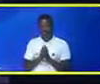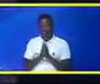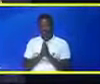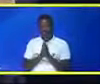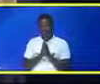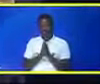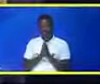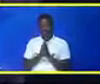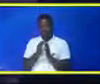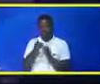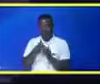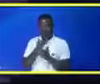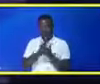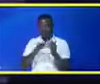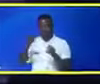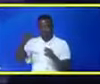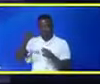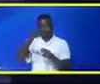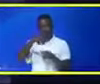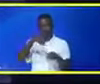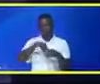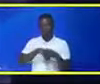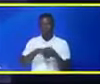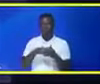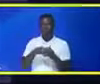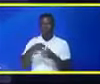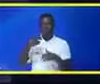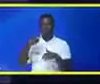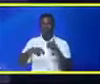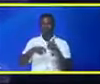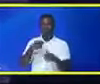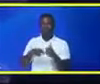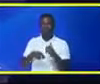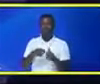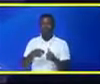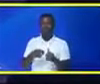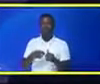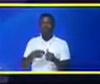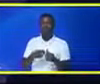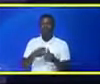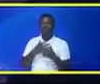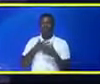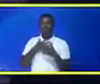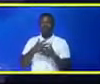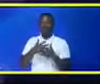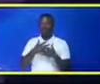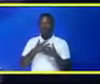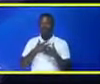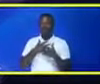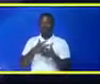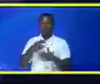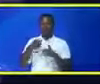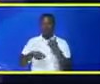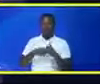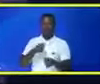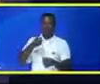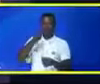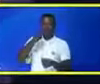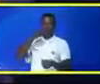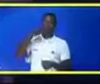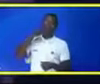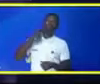There's someone you have a problem, is a problem that affects your entire respiratory system. This is what God is